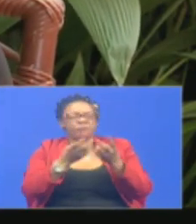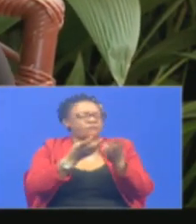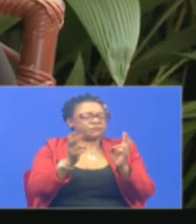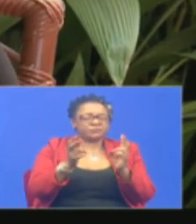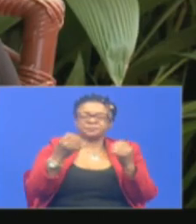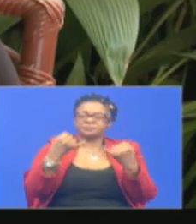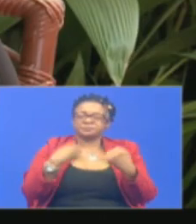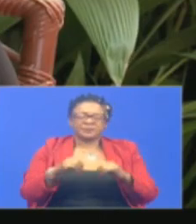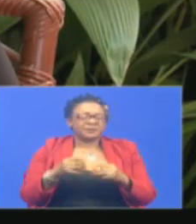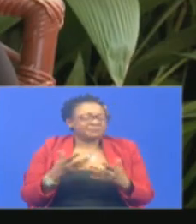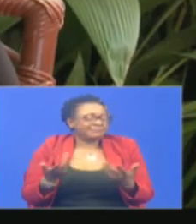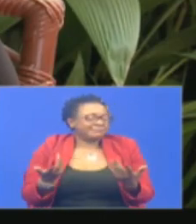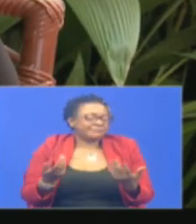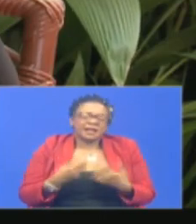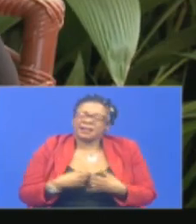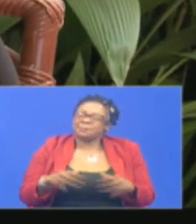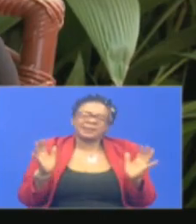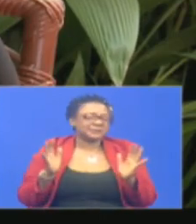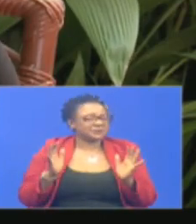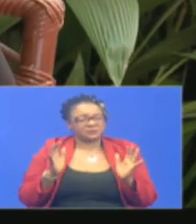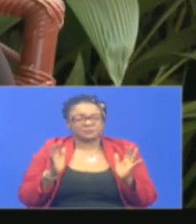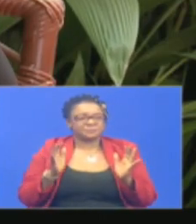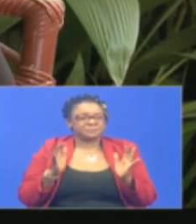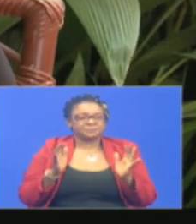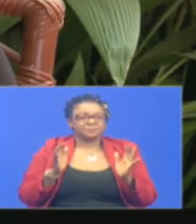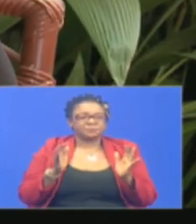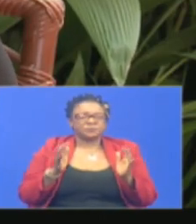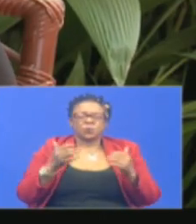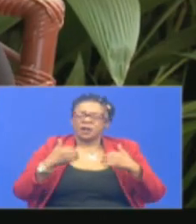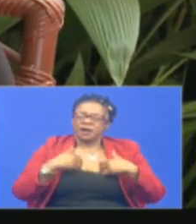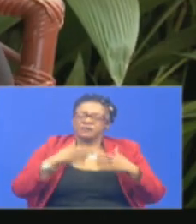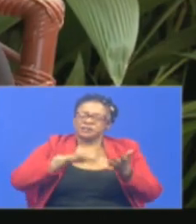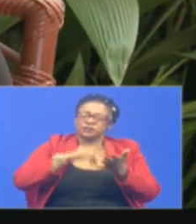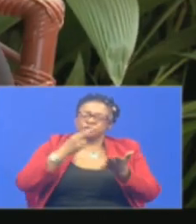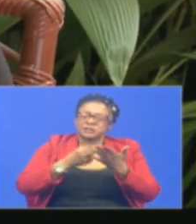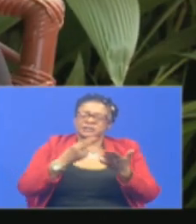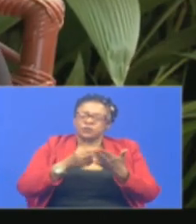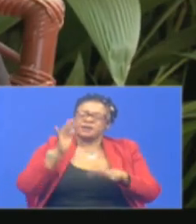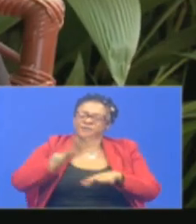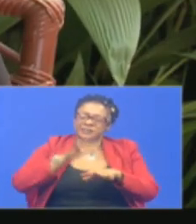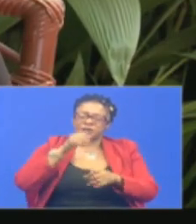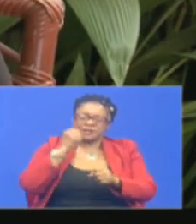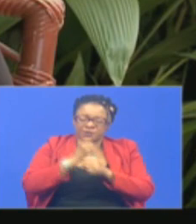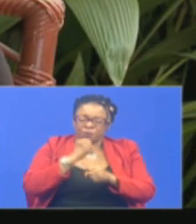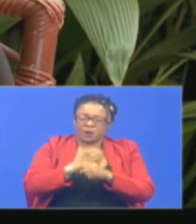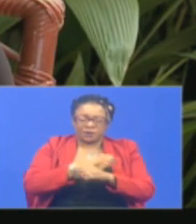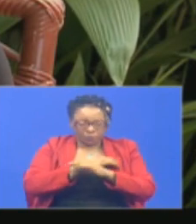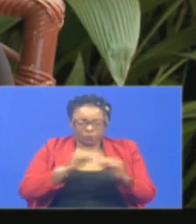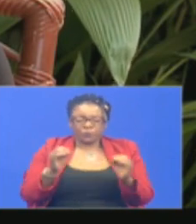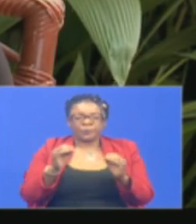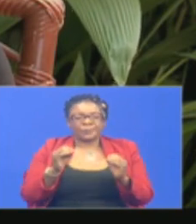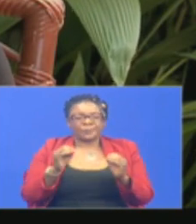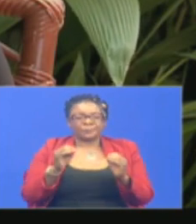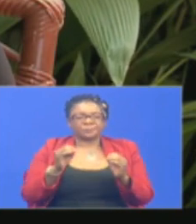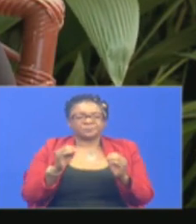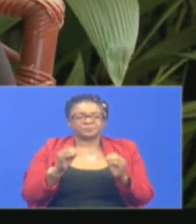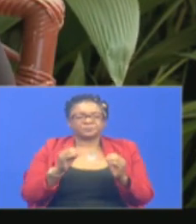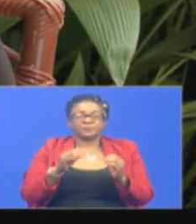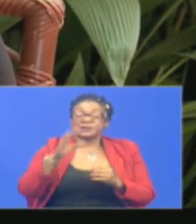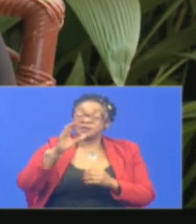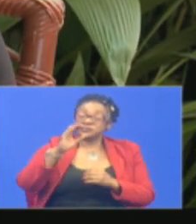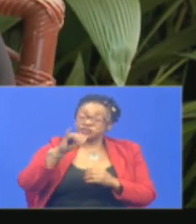almost helpless, saying we do not have the resources to effectively execute our mandate. If the Chief